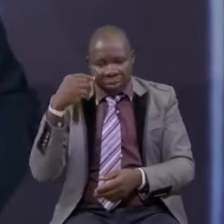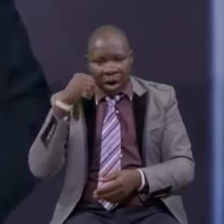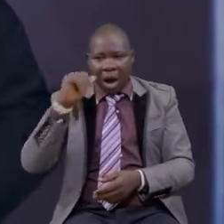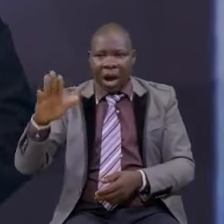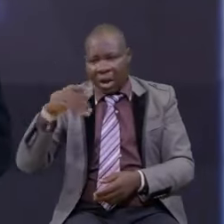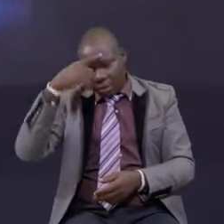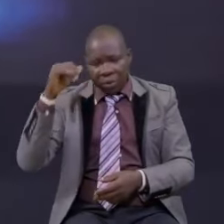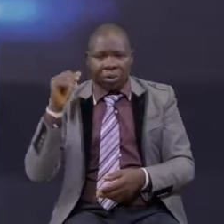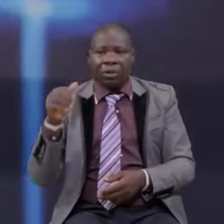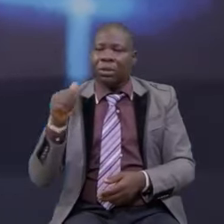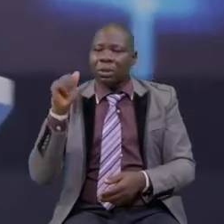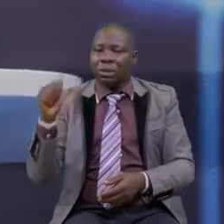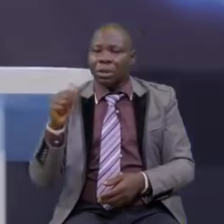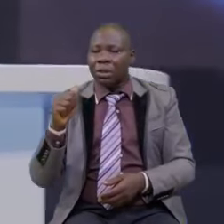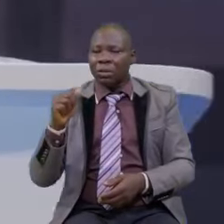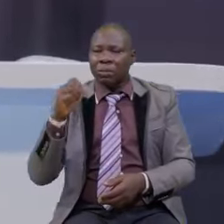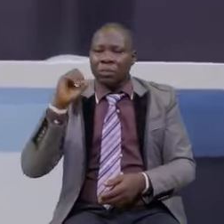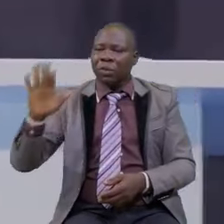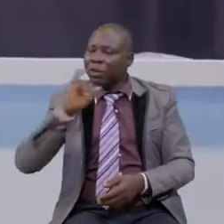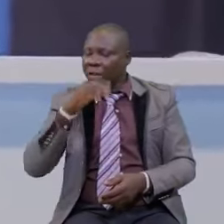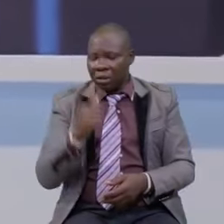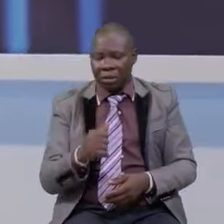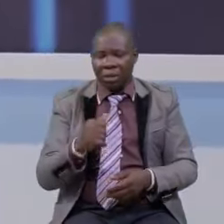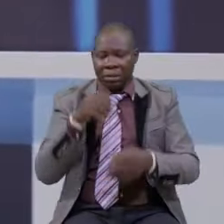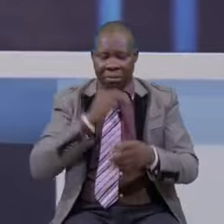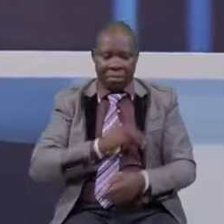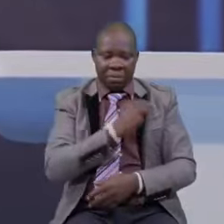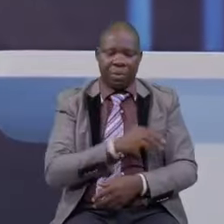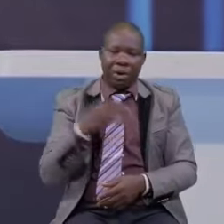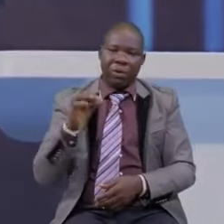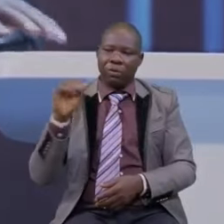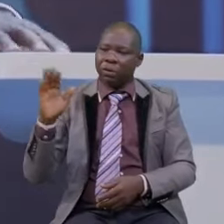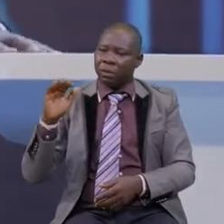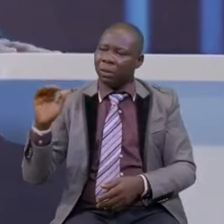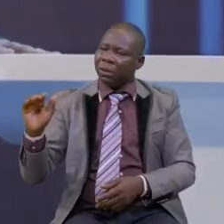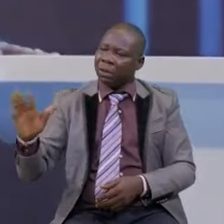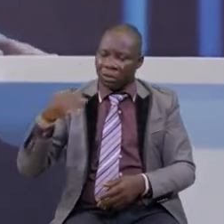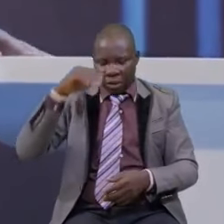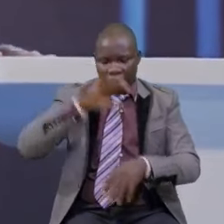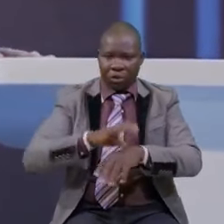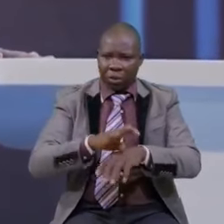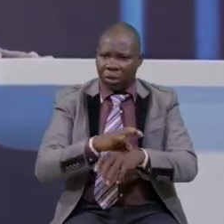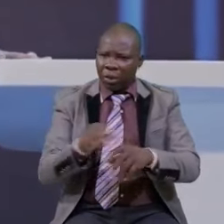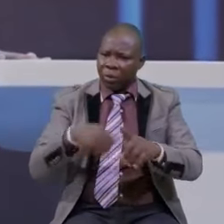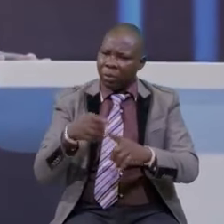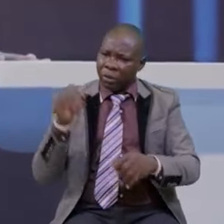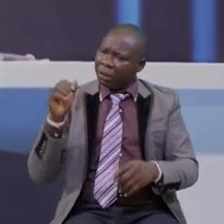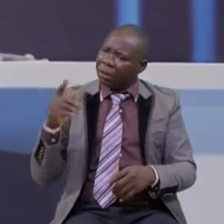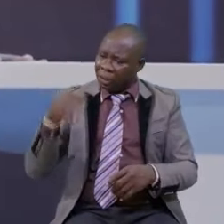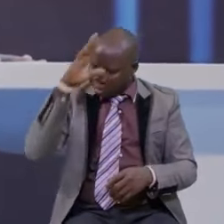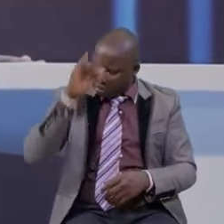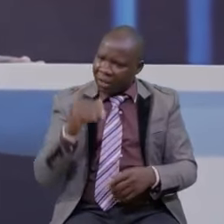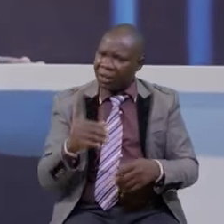at that time. And when Spurgeon visited her, she looked at the wall and saw something that is